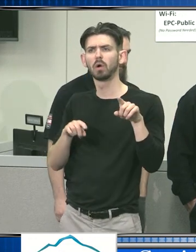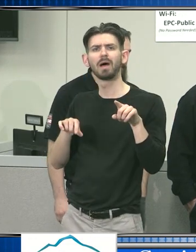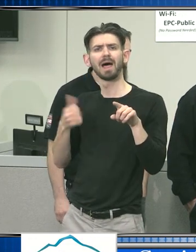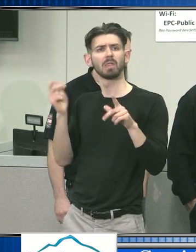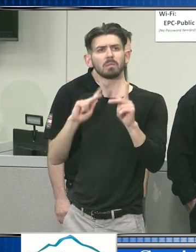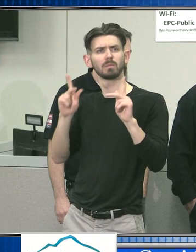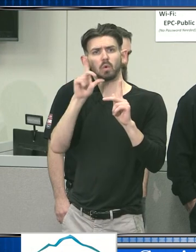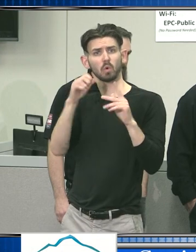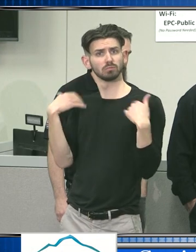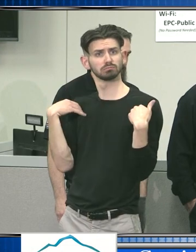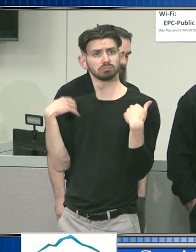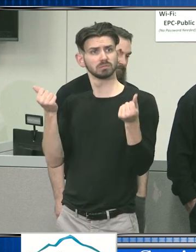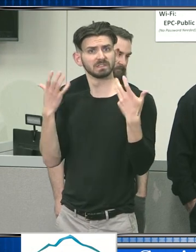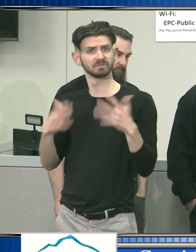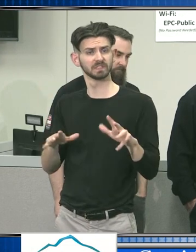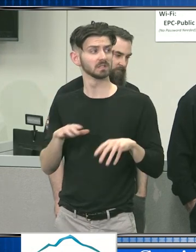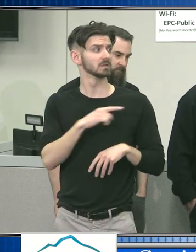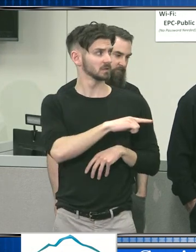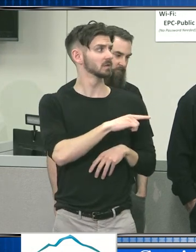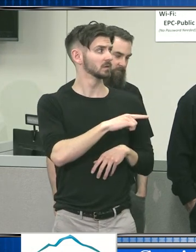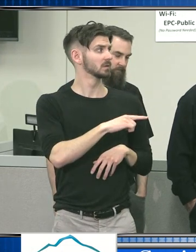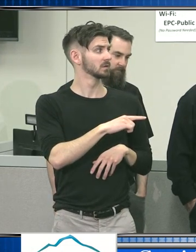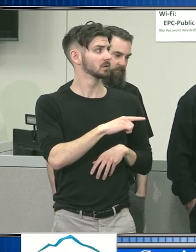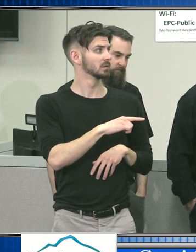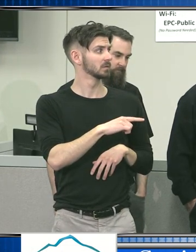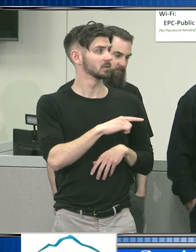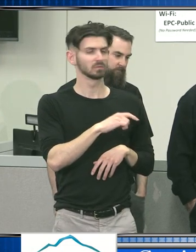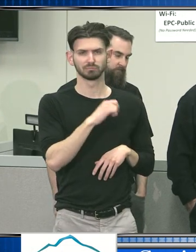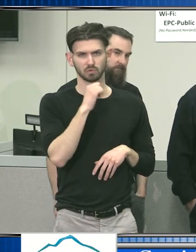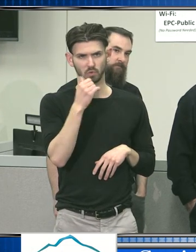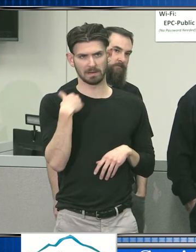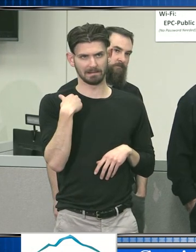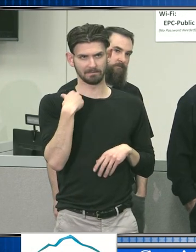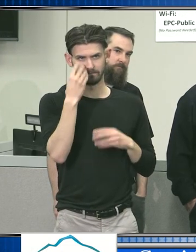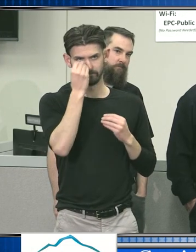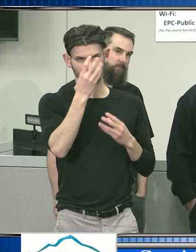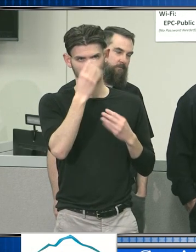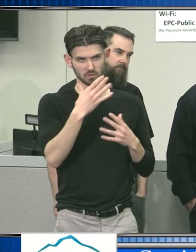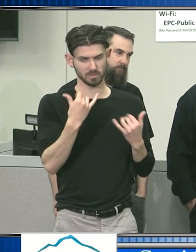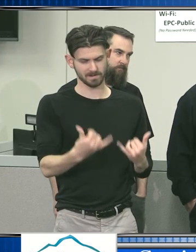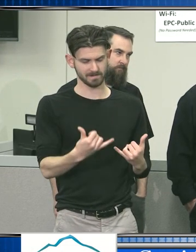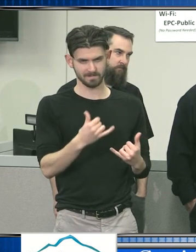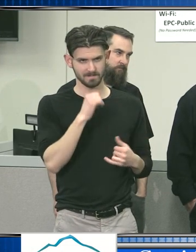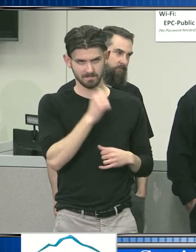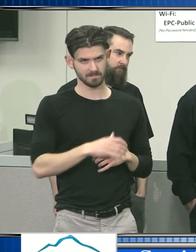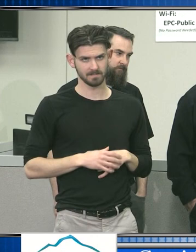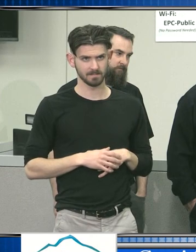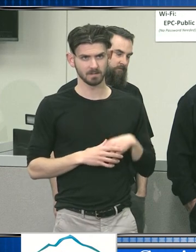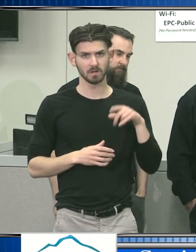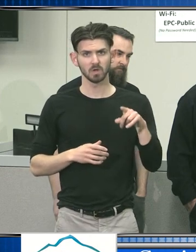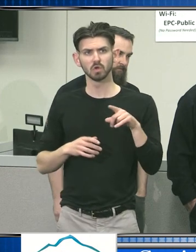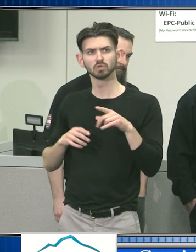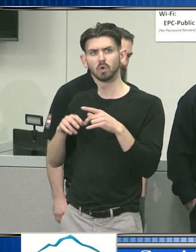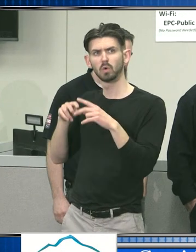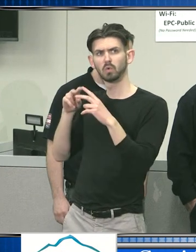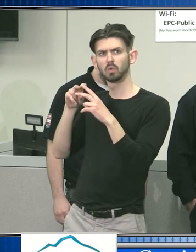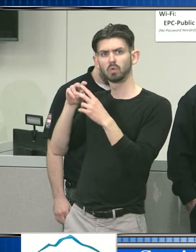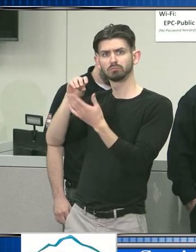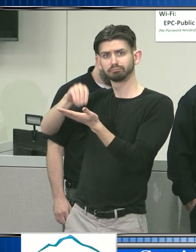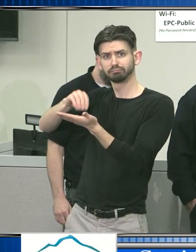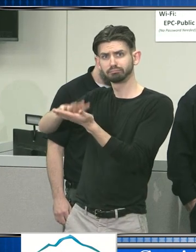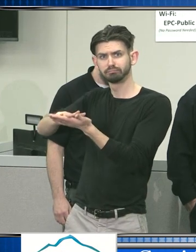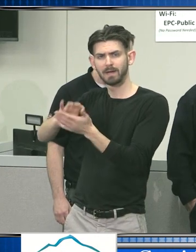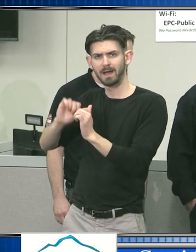it? That's the information we have available at this time. Do we know how we're keeping track of those sorts of things? We're just monitoring the same patients who have tested